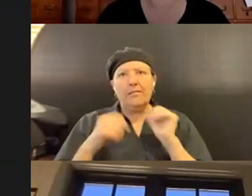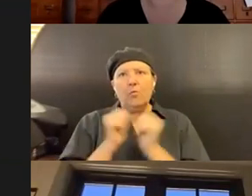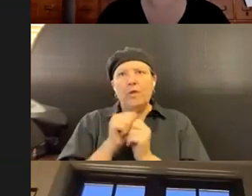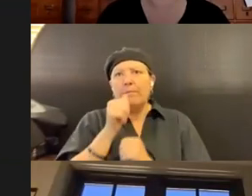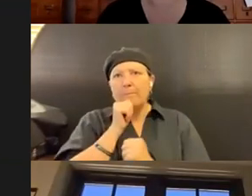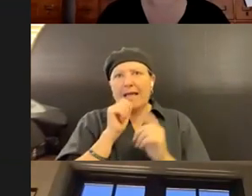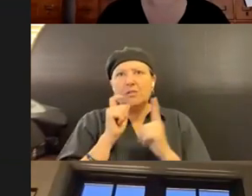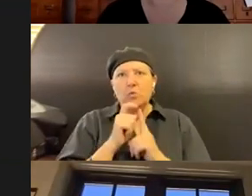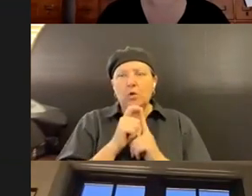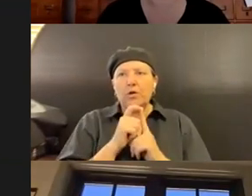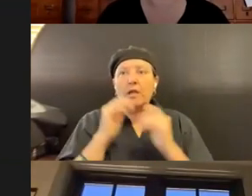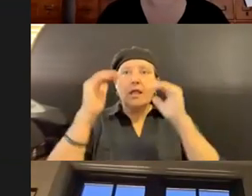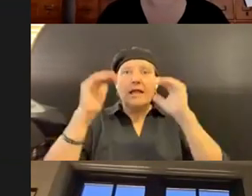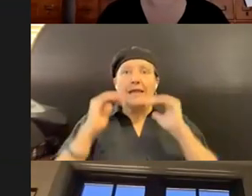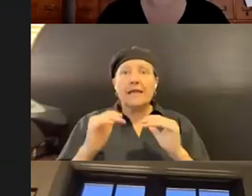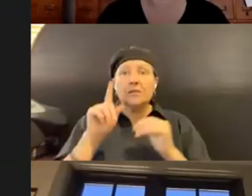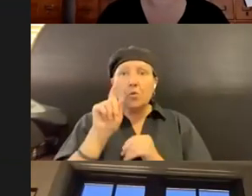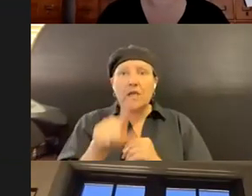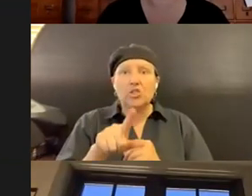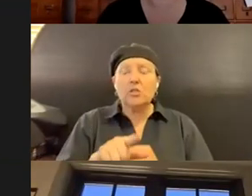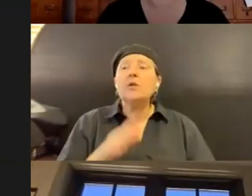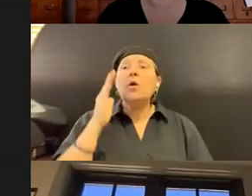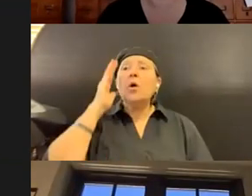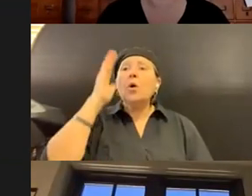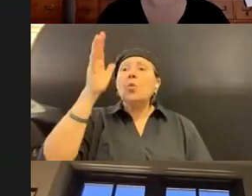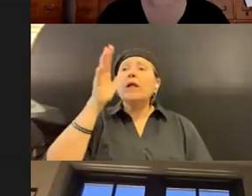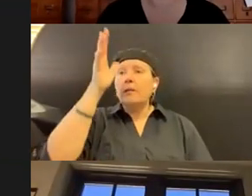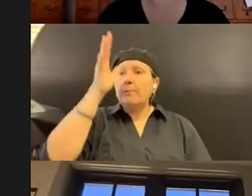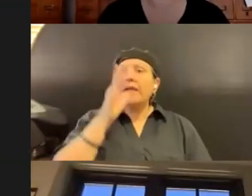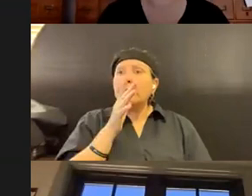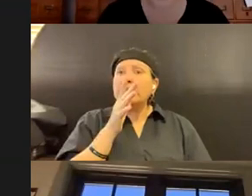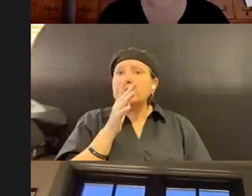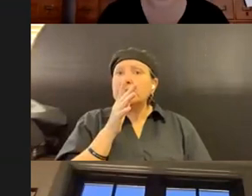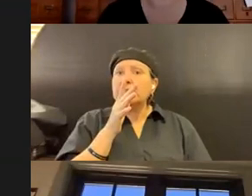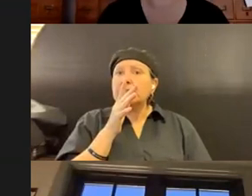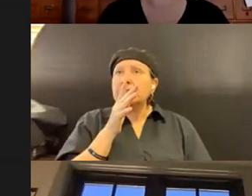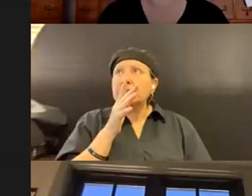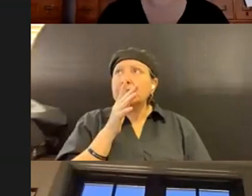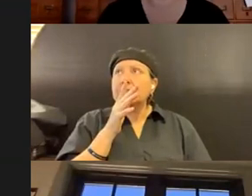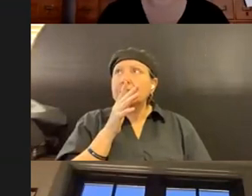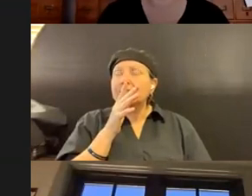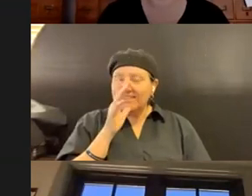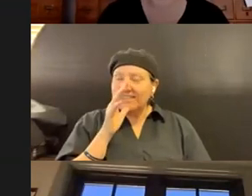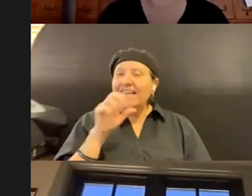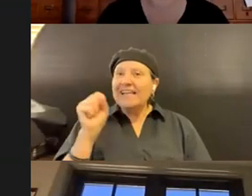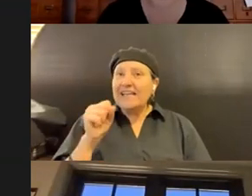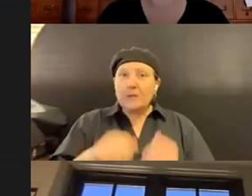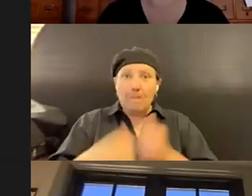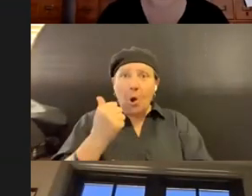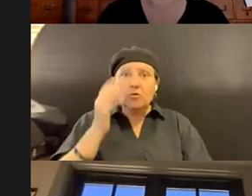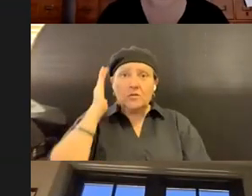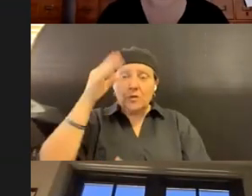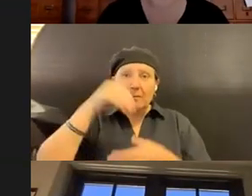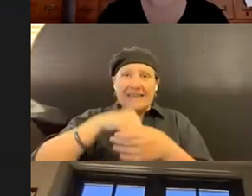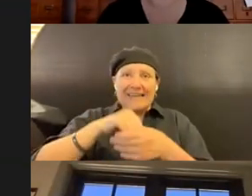Next one, will parents? Yes, so this will all be in, most of it will be in Zoom as far as the synchronous